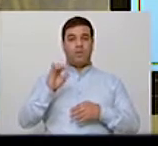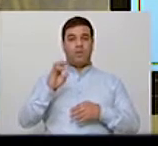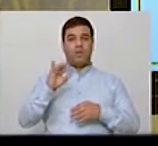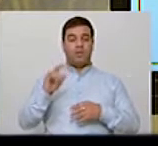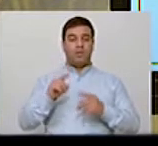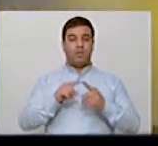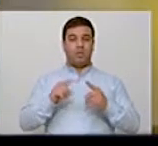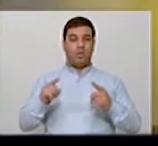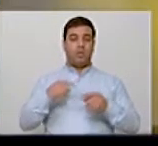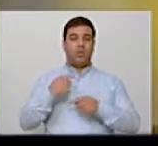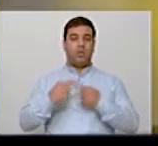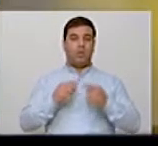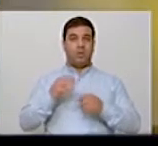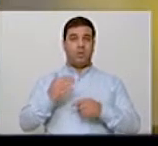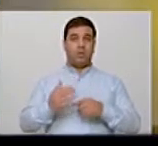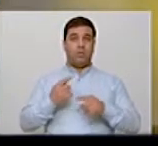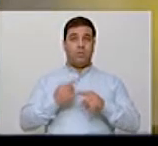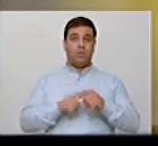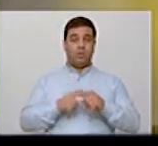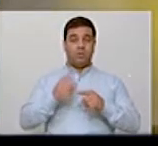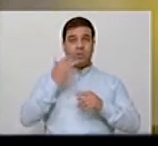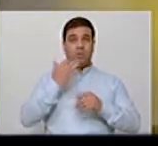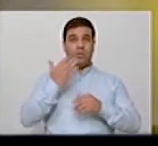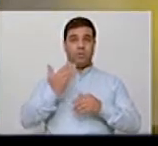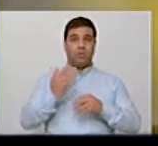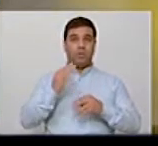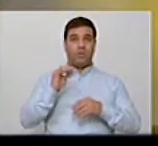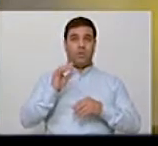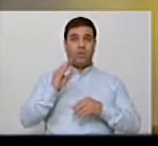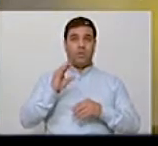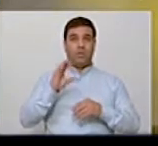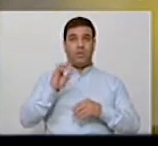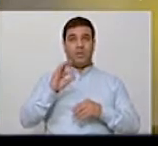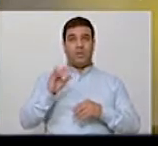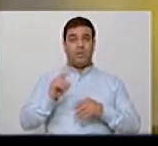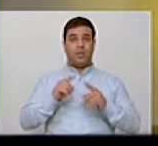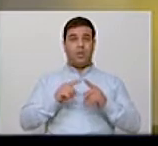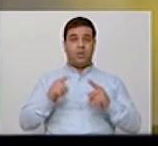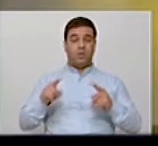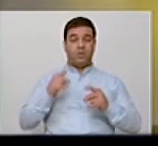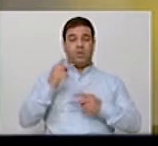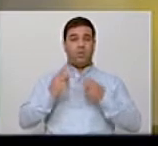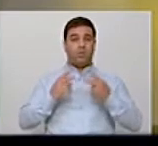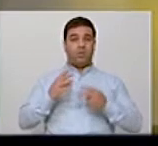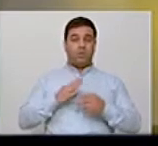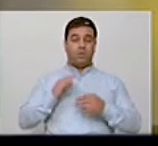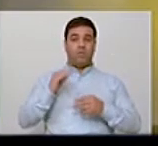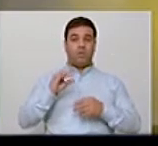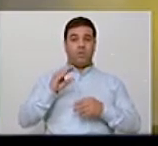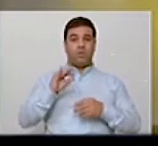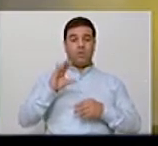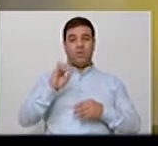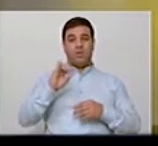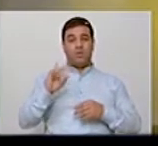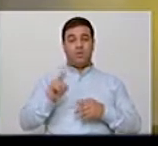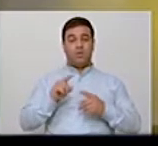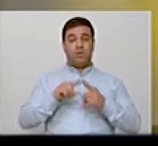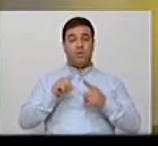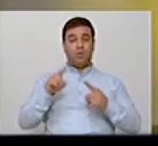jarayoni deyiladi. Quyidagi tasvirda fotosintez jarayoni tasvirlangan. Fotosintez